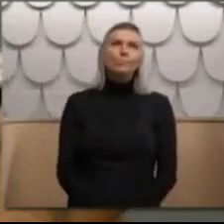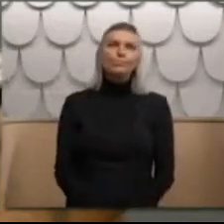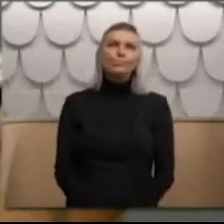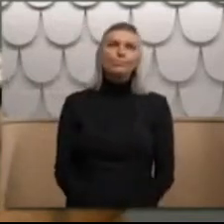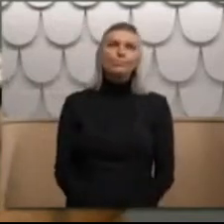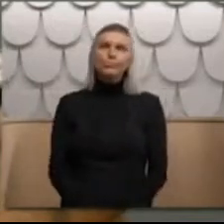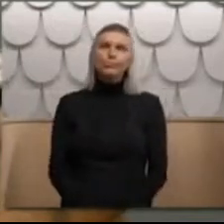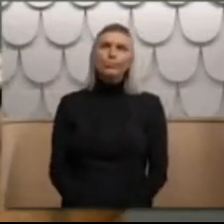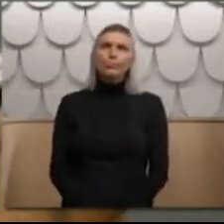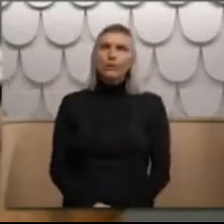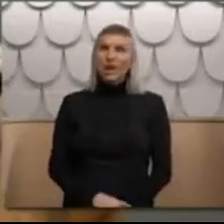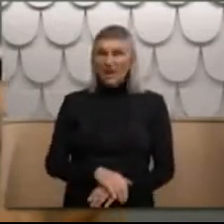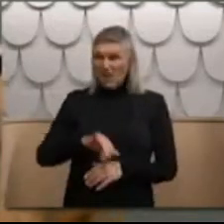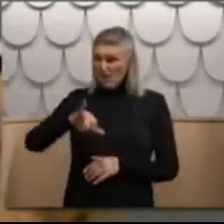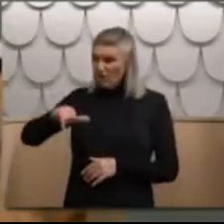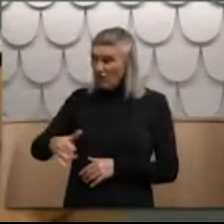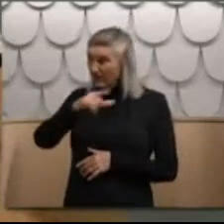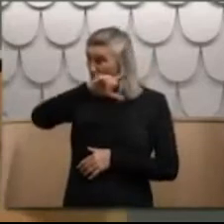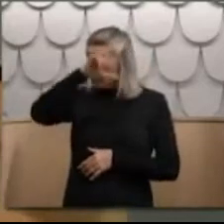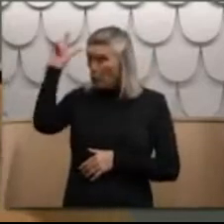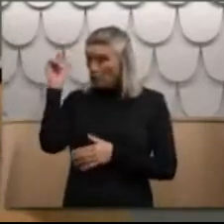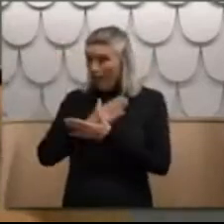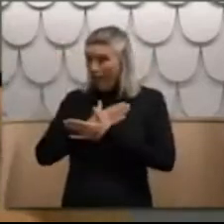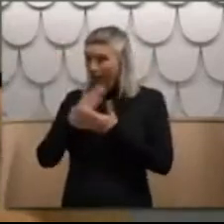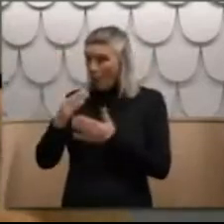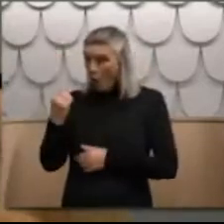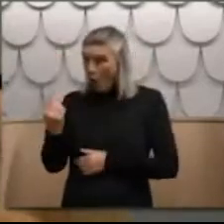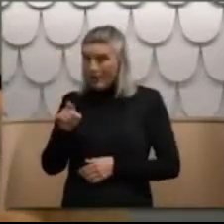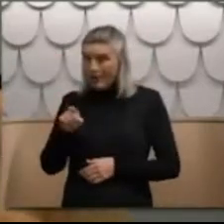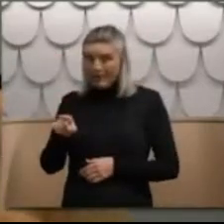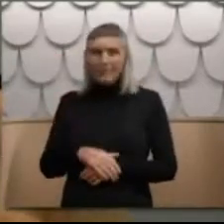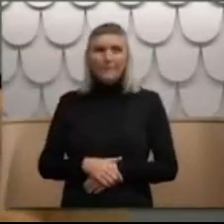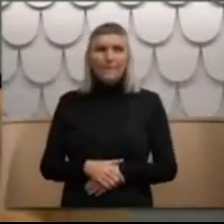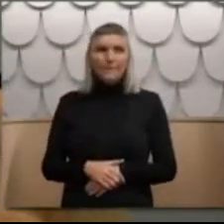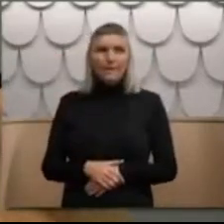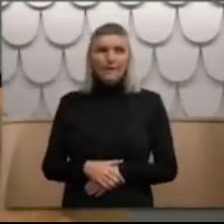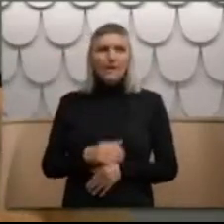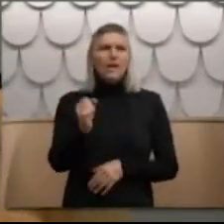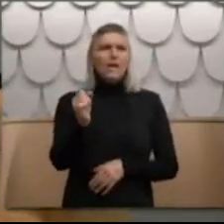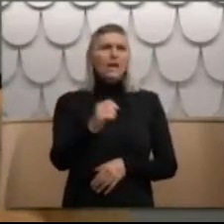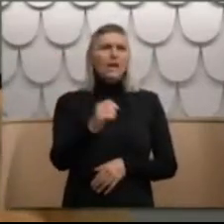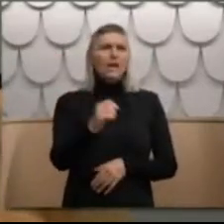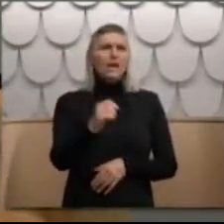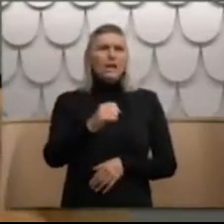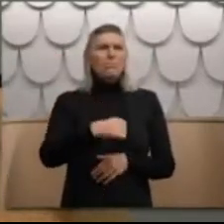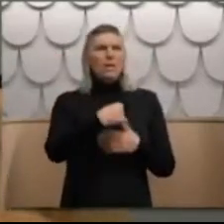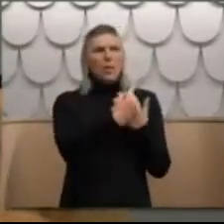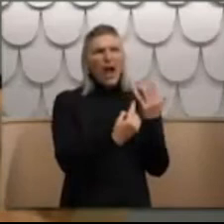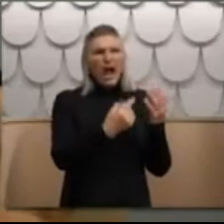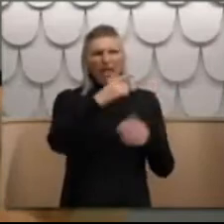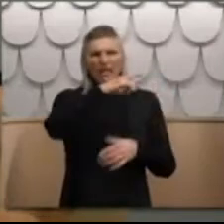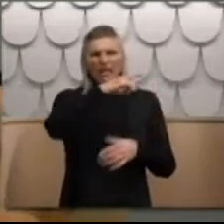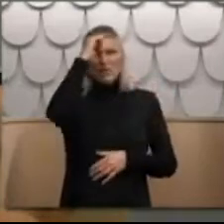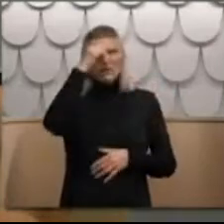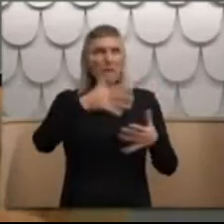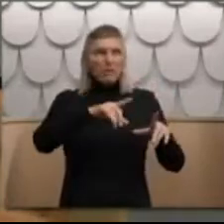And that was just Nurse Howard? Well, Nurse Howard, but I knew some other nurses were doing it, but not